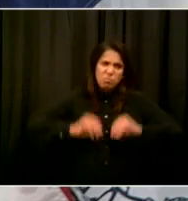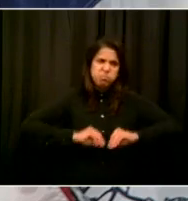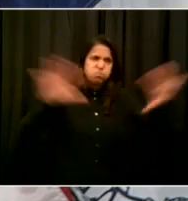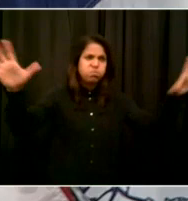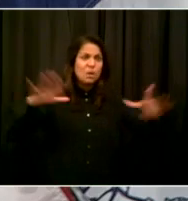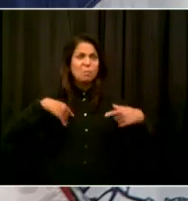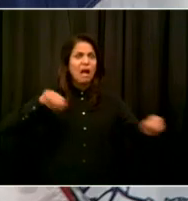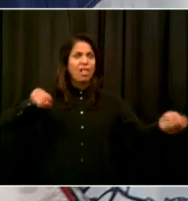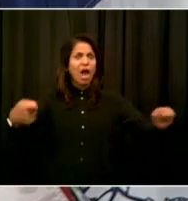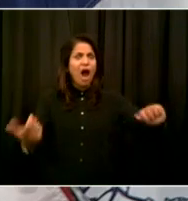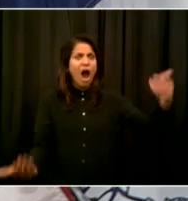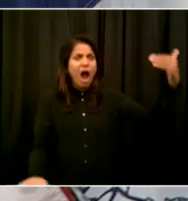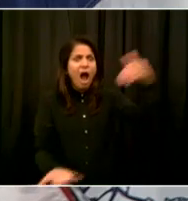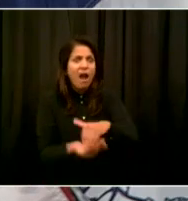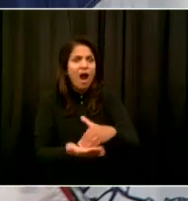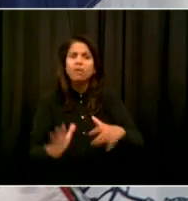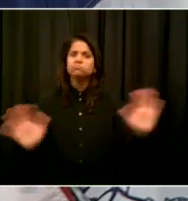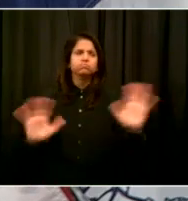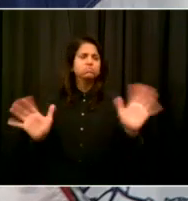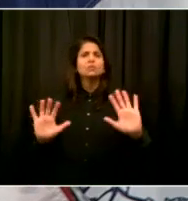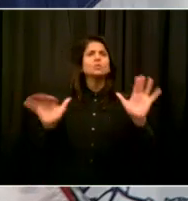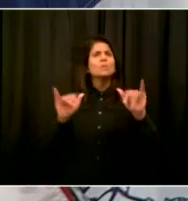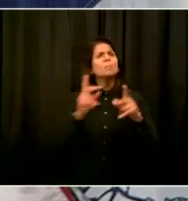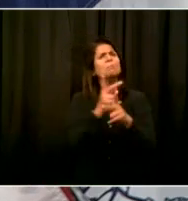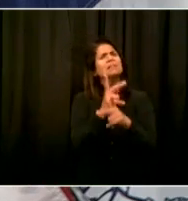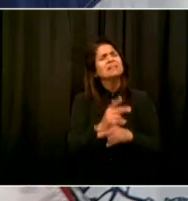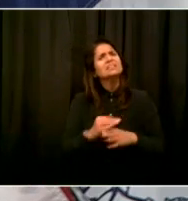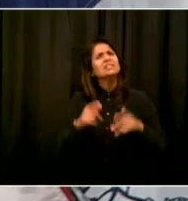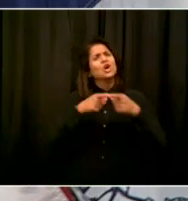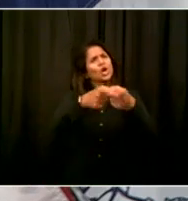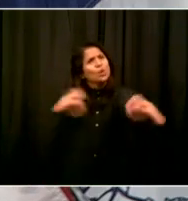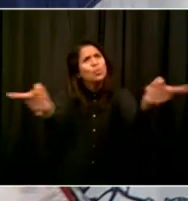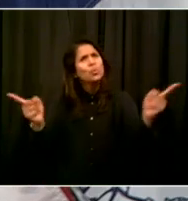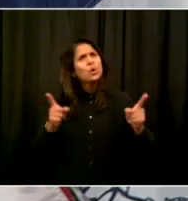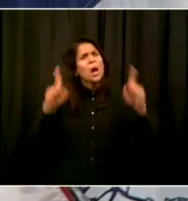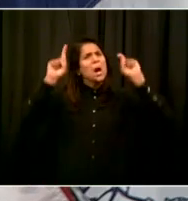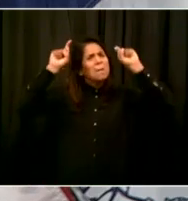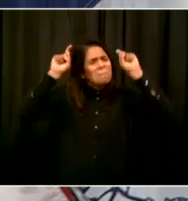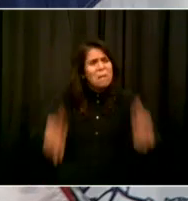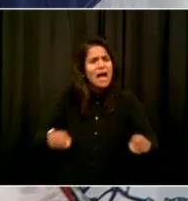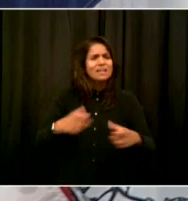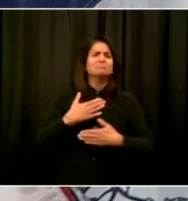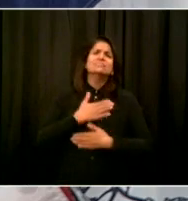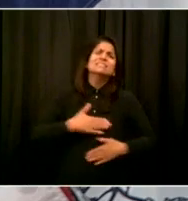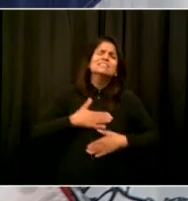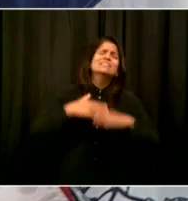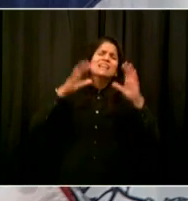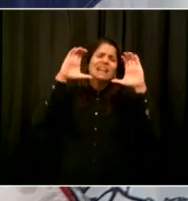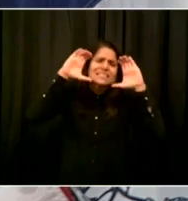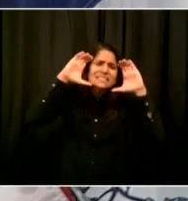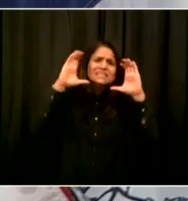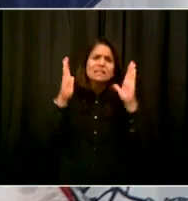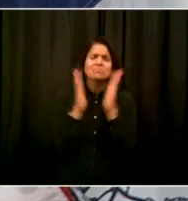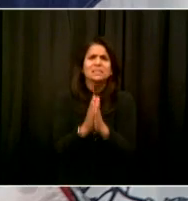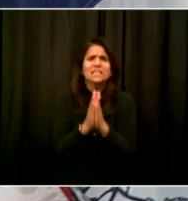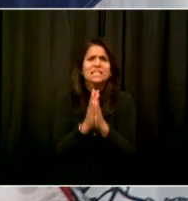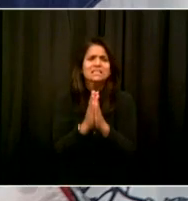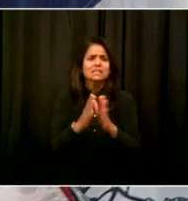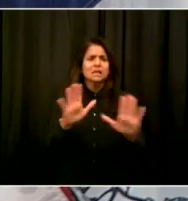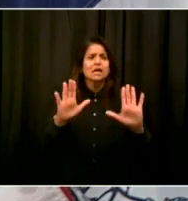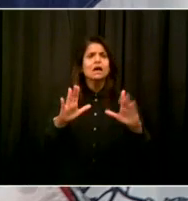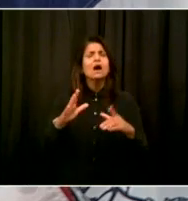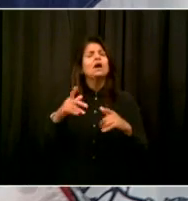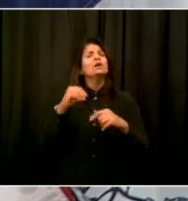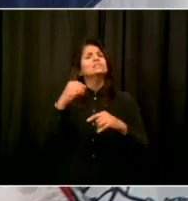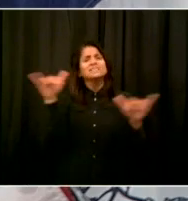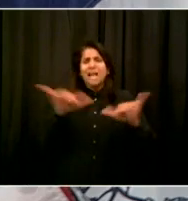has to be a part of it. Just like you fought back the coronavirus after March and April brought this city back, made it one of the safest places in the country,